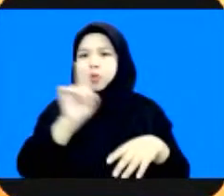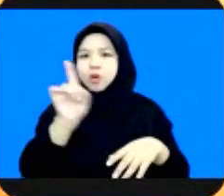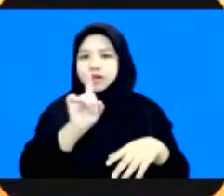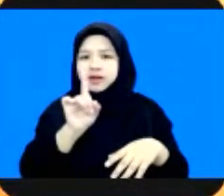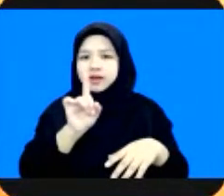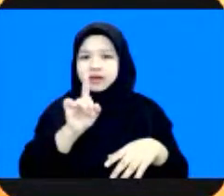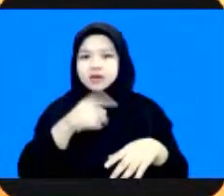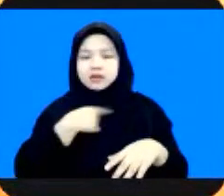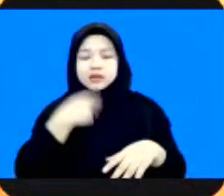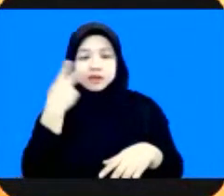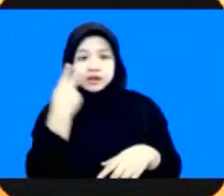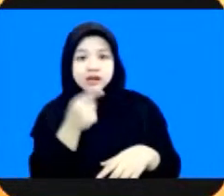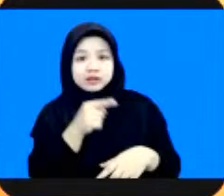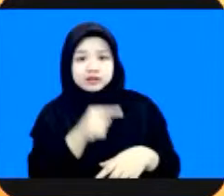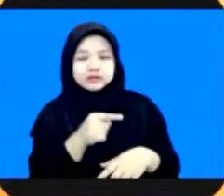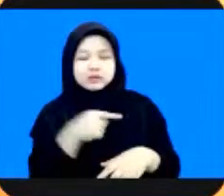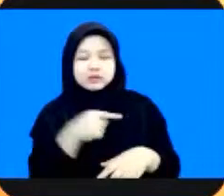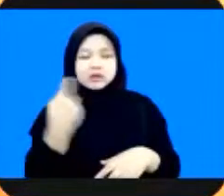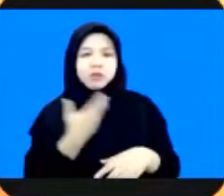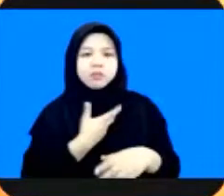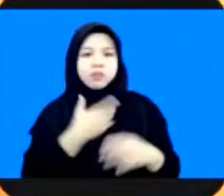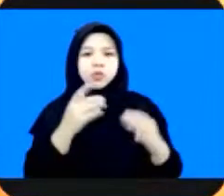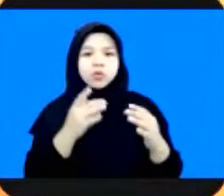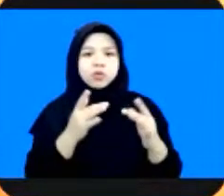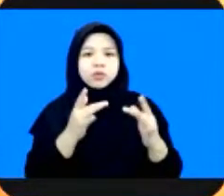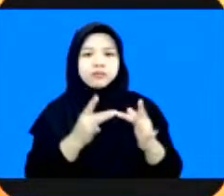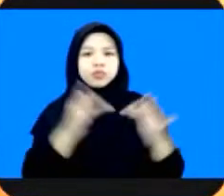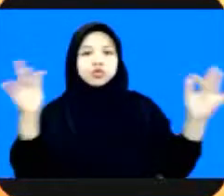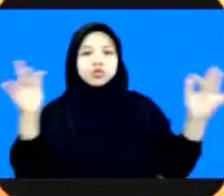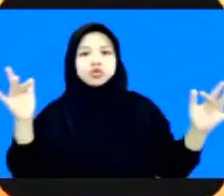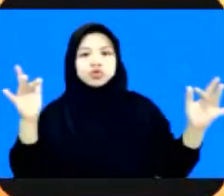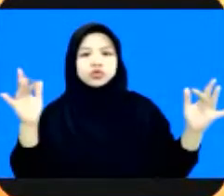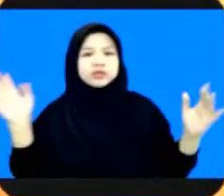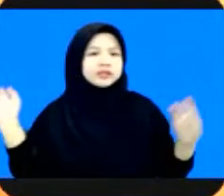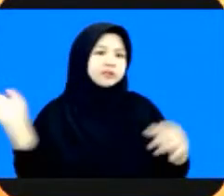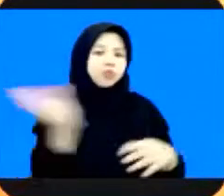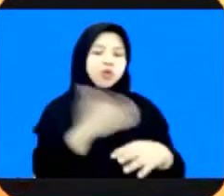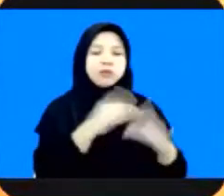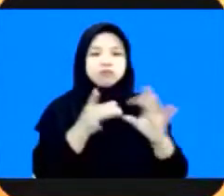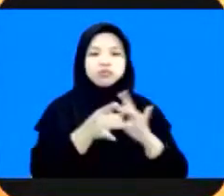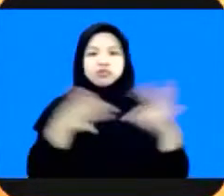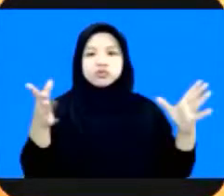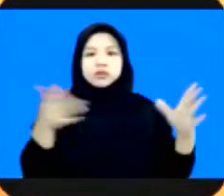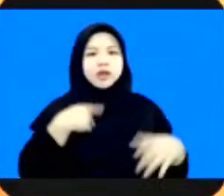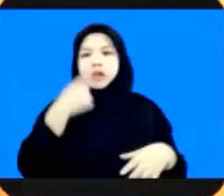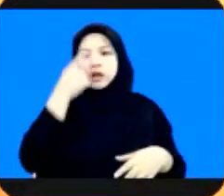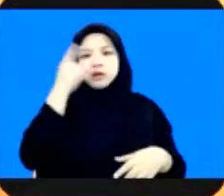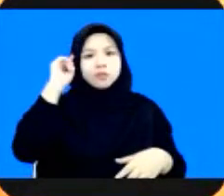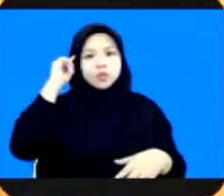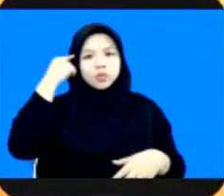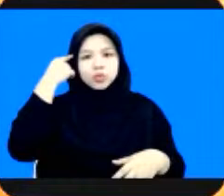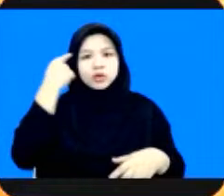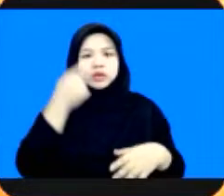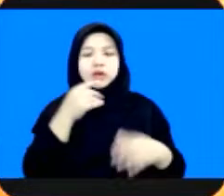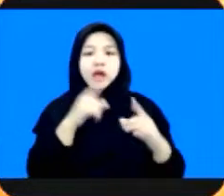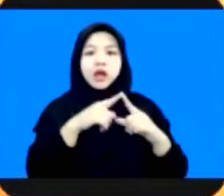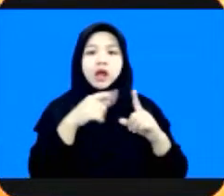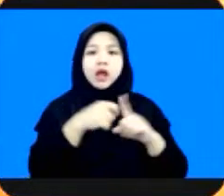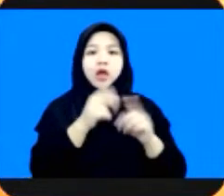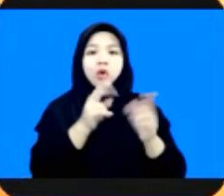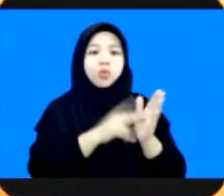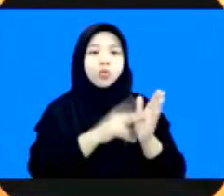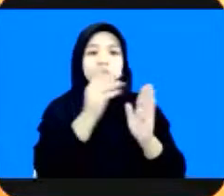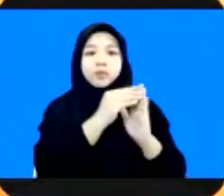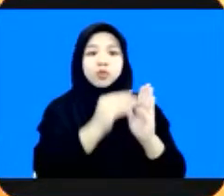entire network. And so it doesn't matter what the account posts, they will lose the account, and then we will not allow